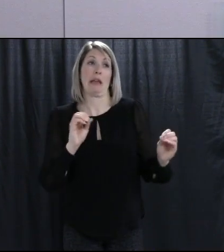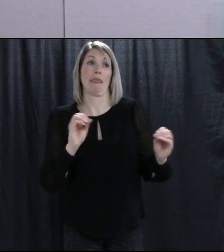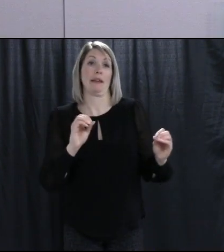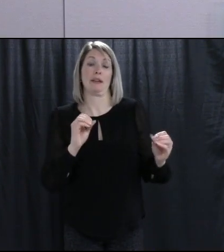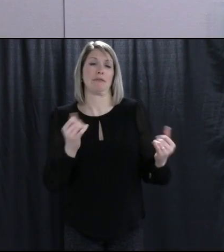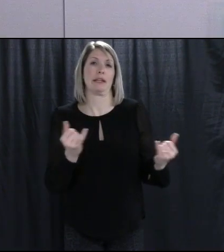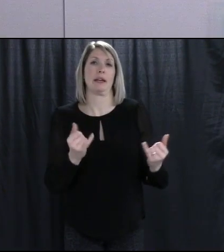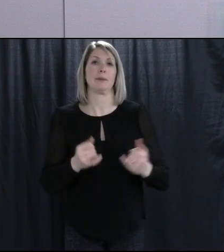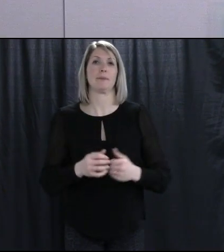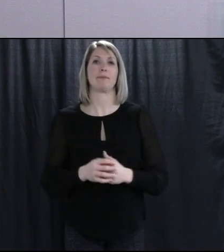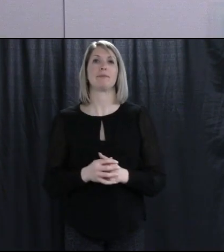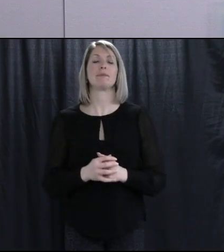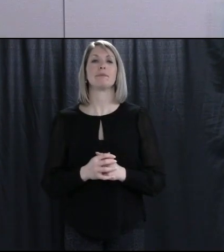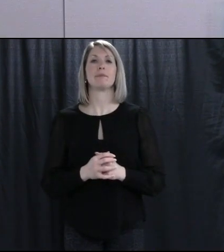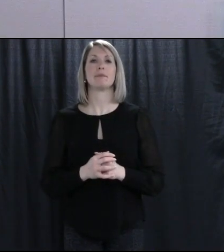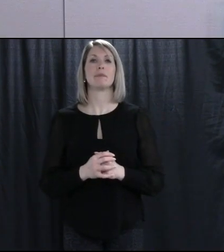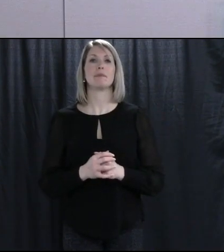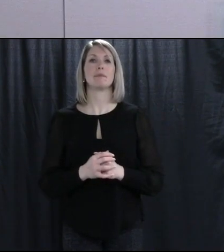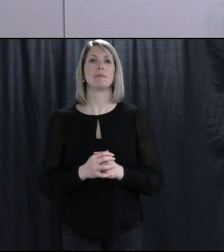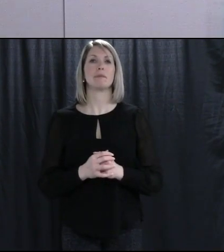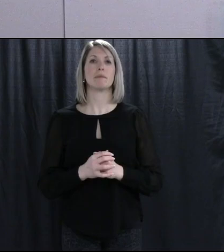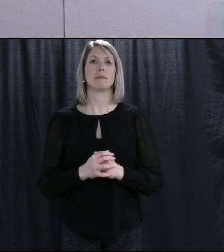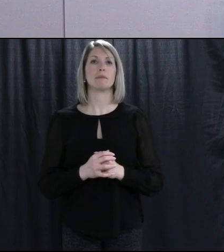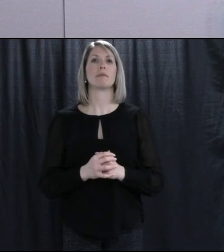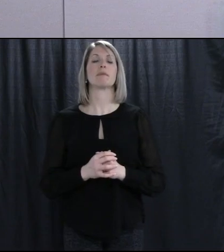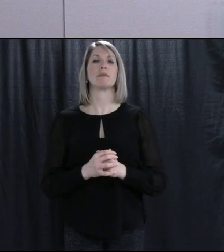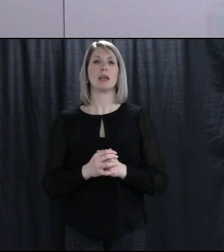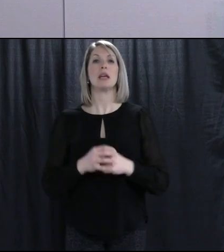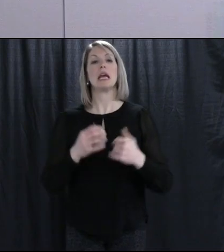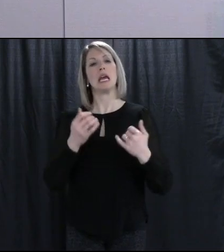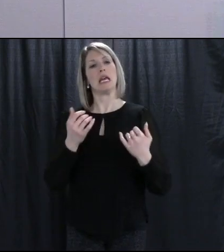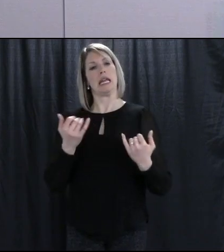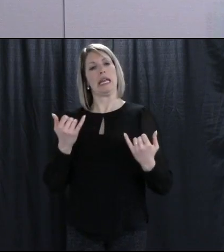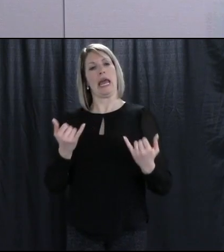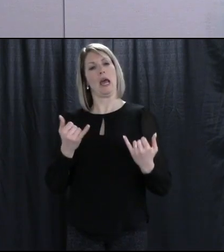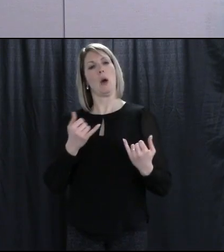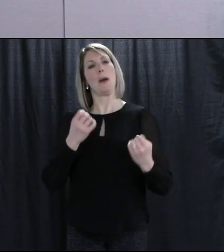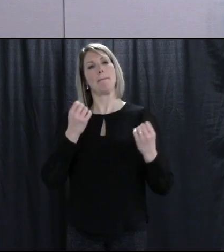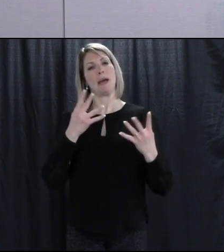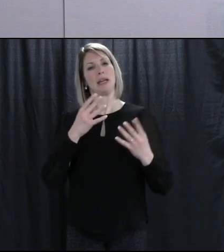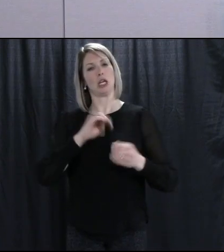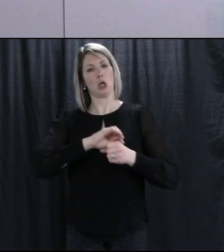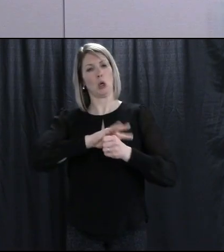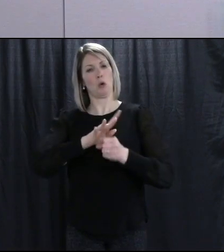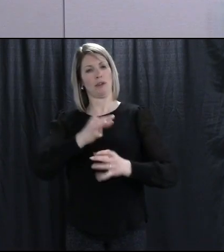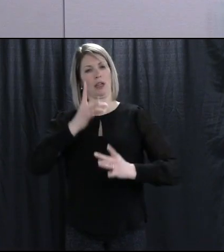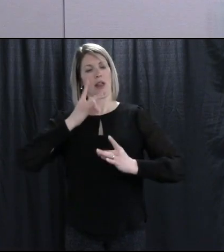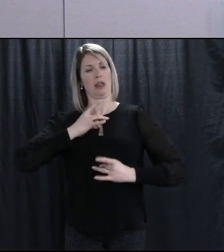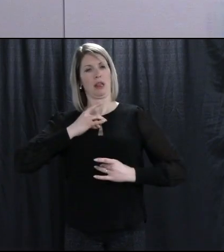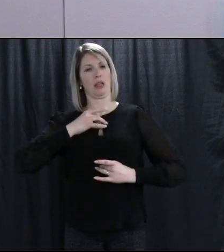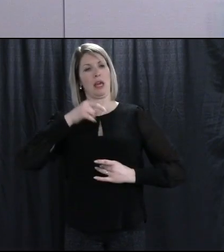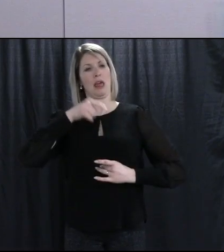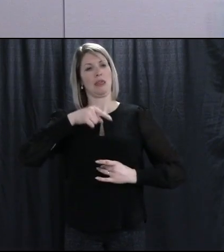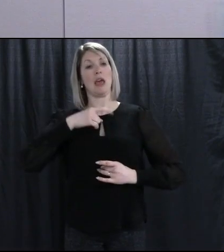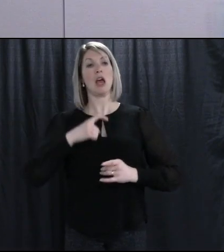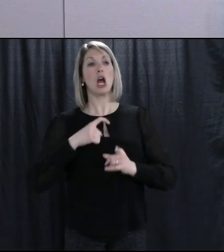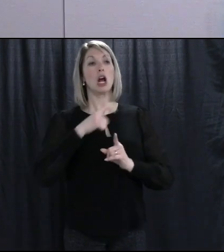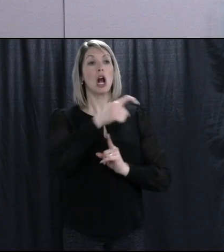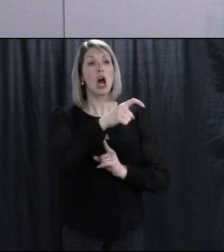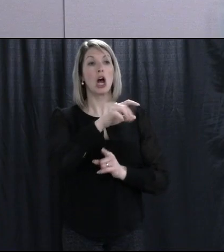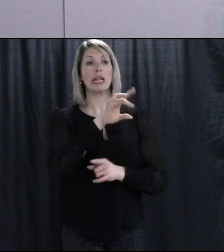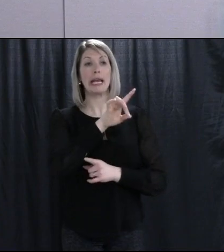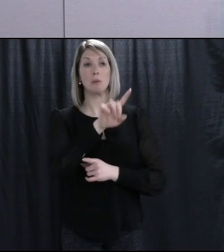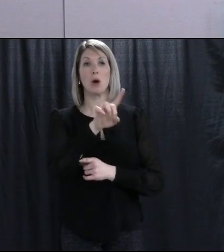We're hearing concerns from people who have some of the symptoms of COVID-19. They're calling 811. They're being told, you didn't